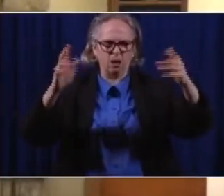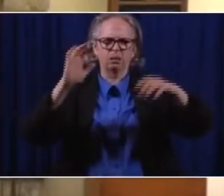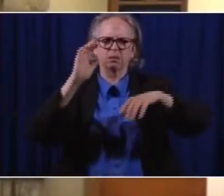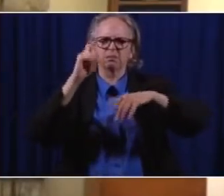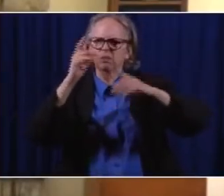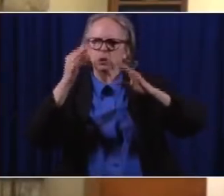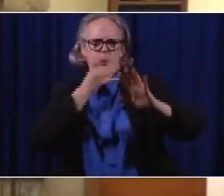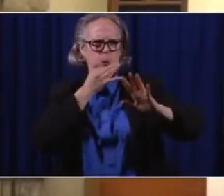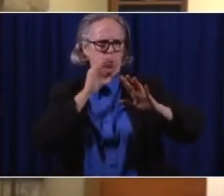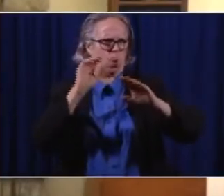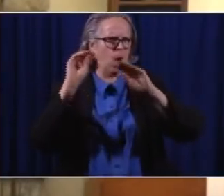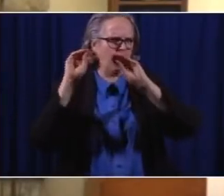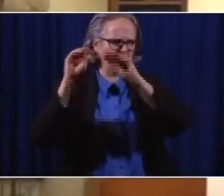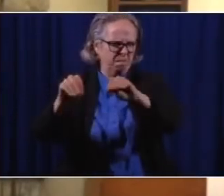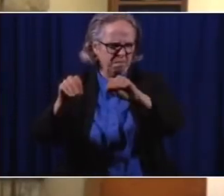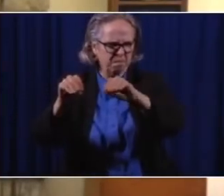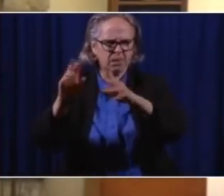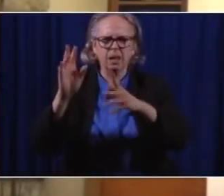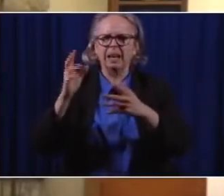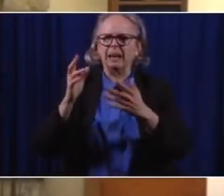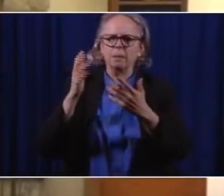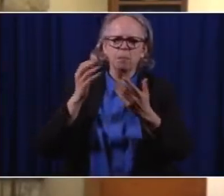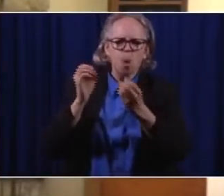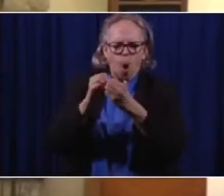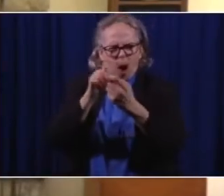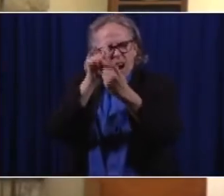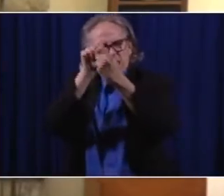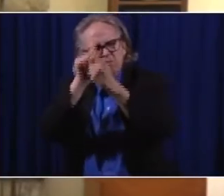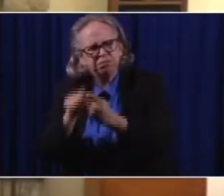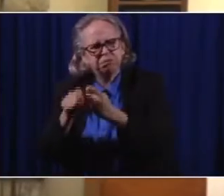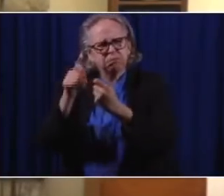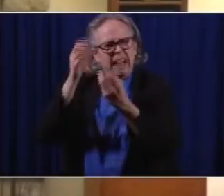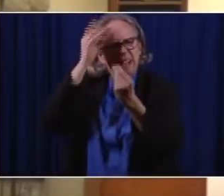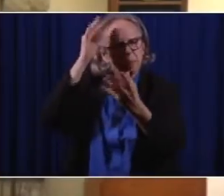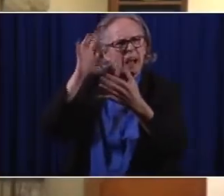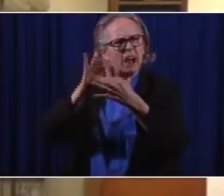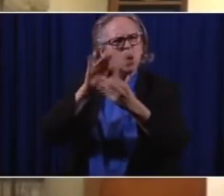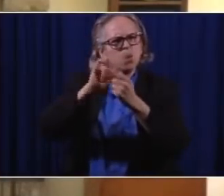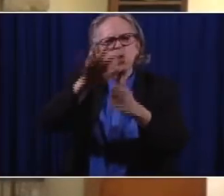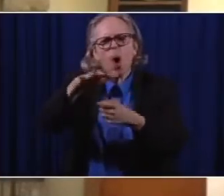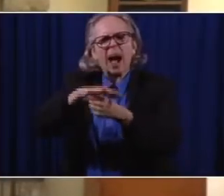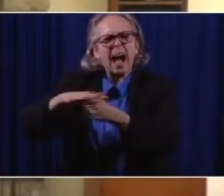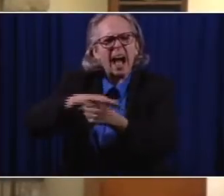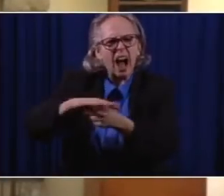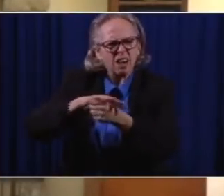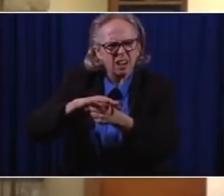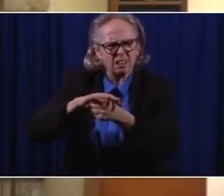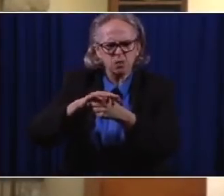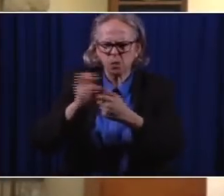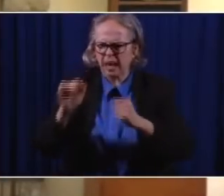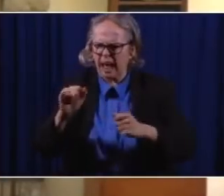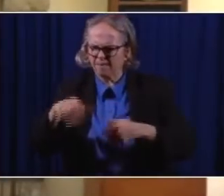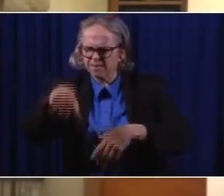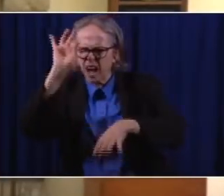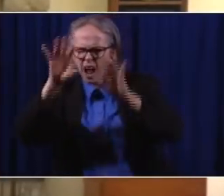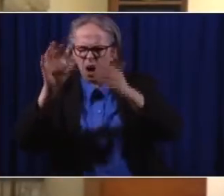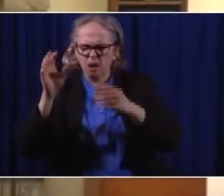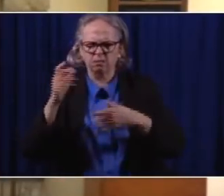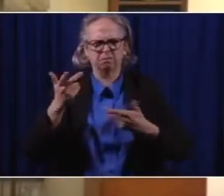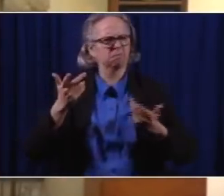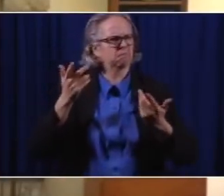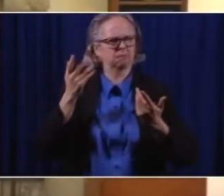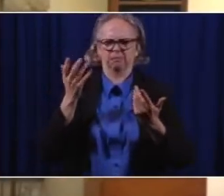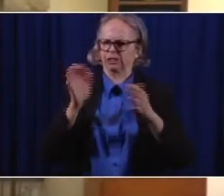giving you the most information we can as soon as we can. Users will be able to view data from their local communities on a map, and they